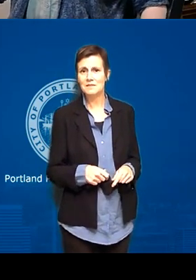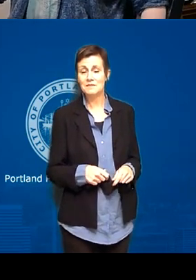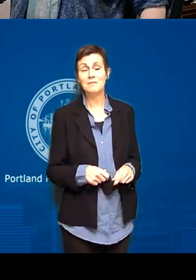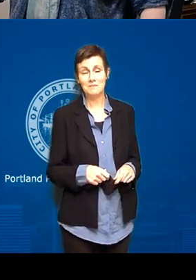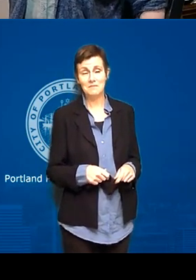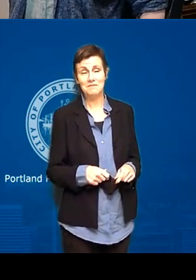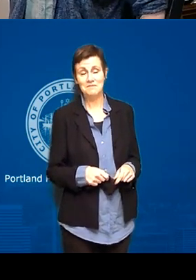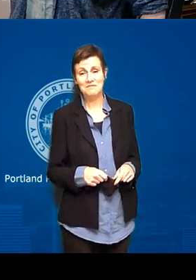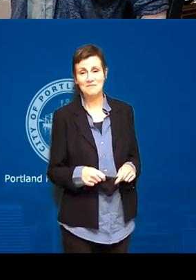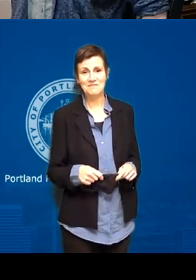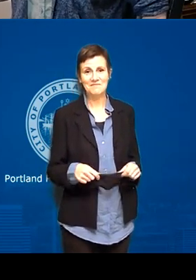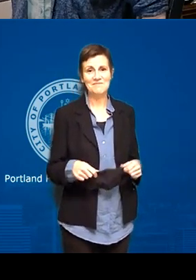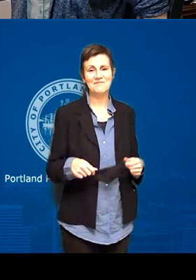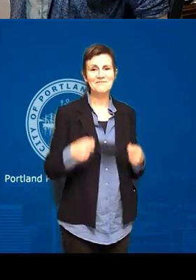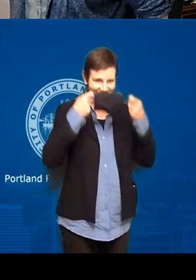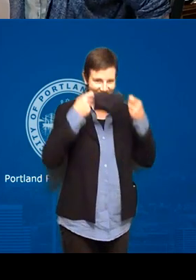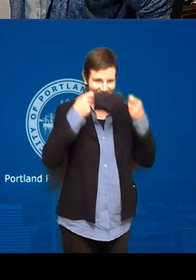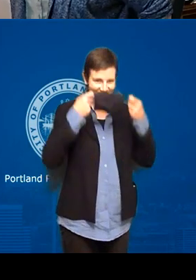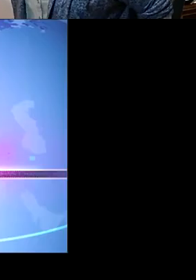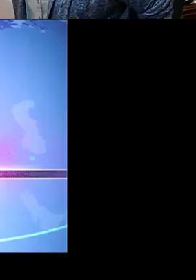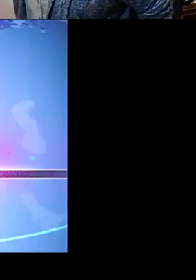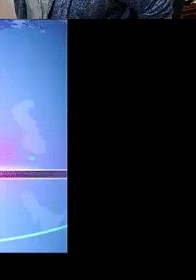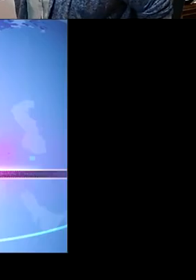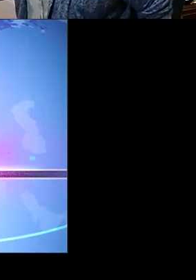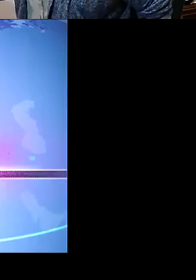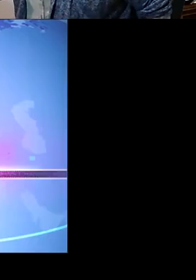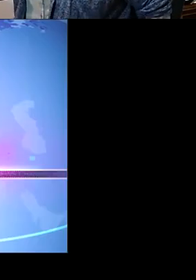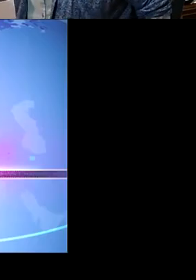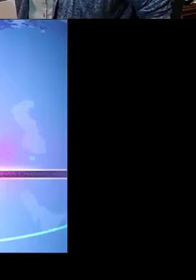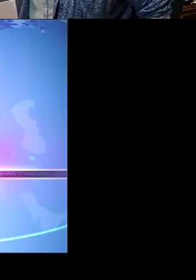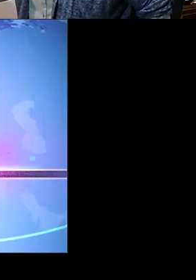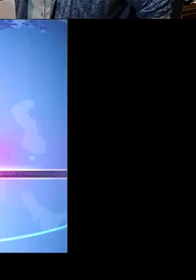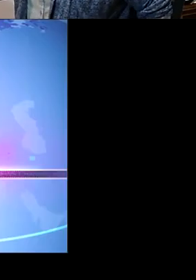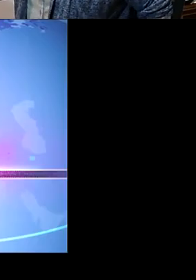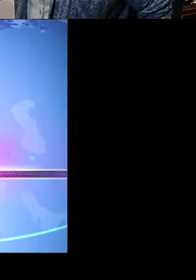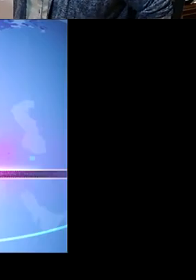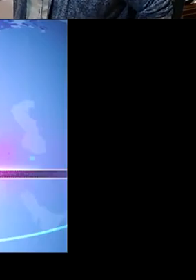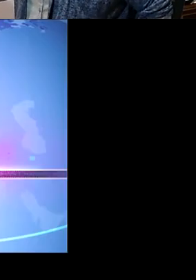right, detective. And thank you. I am Taylor Brownstone reporting live.